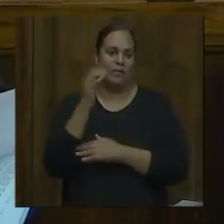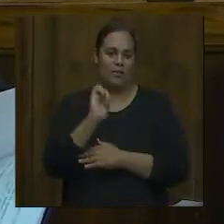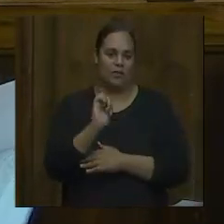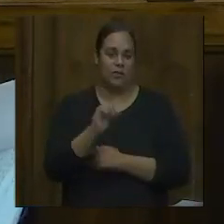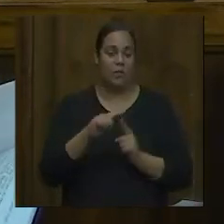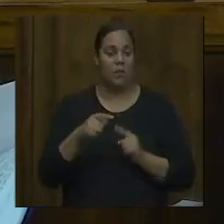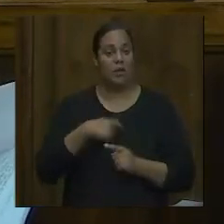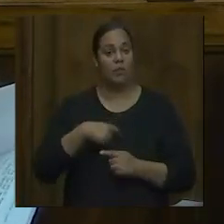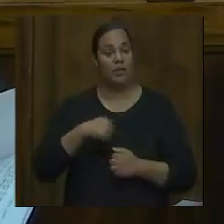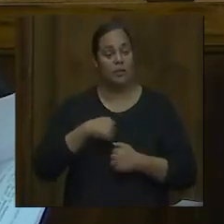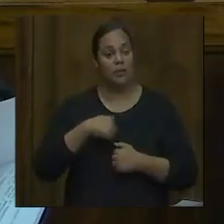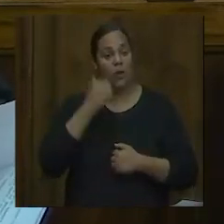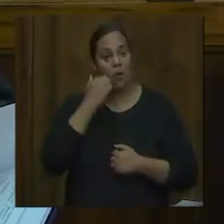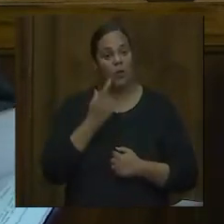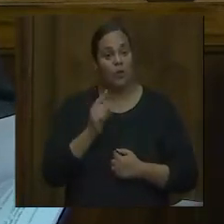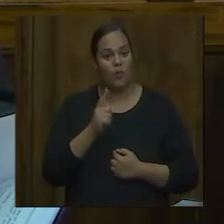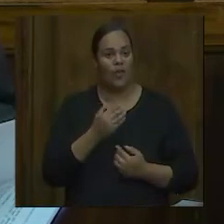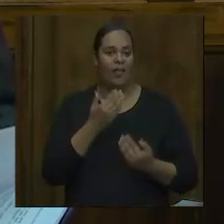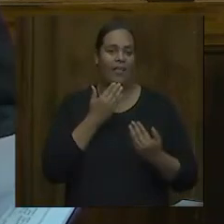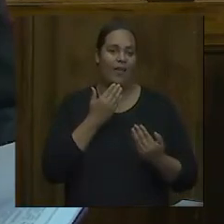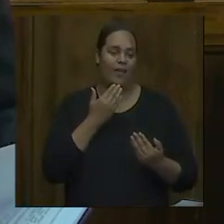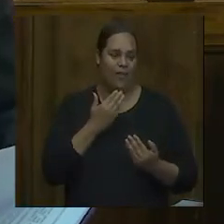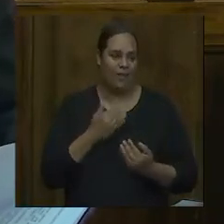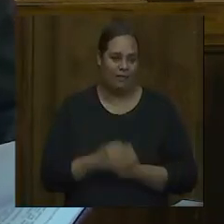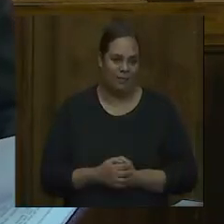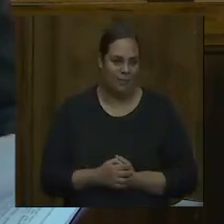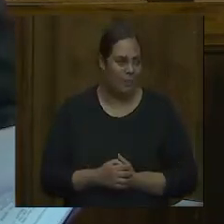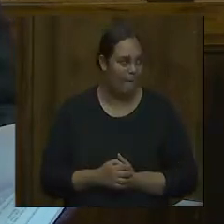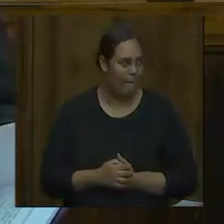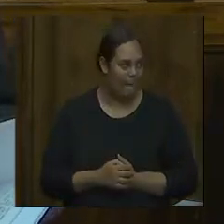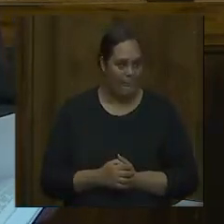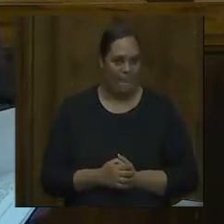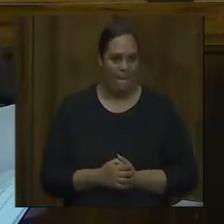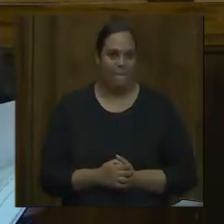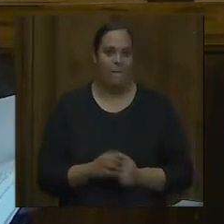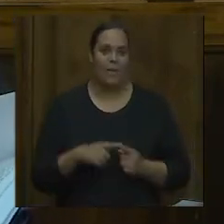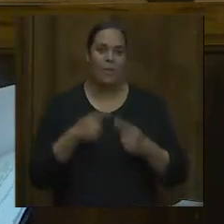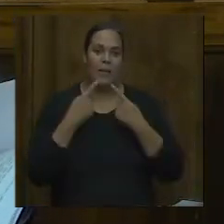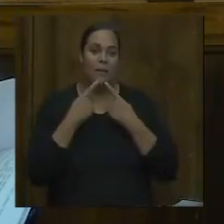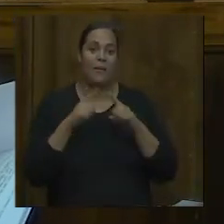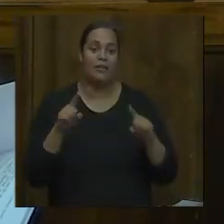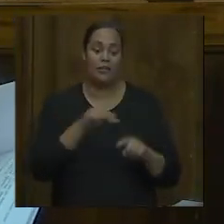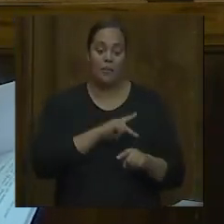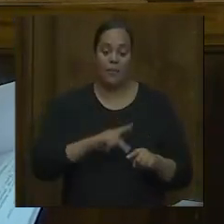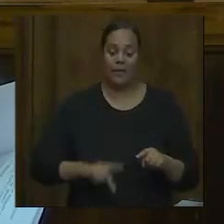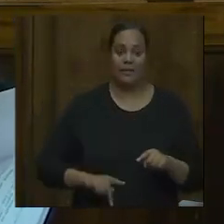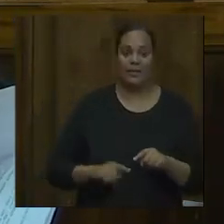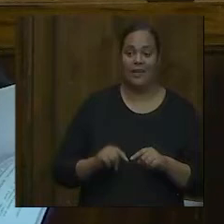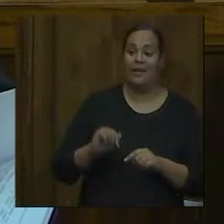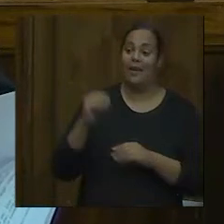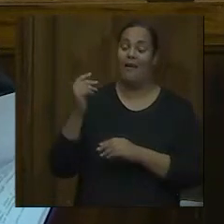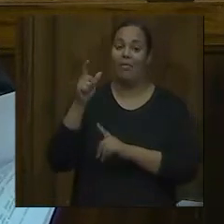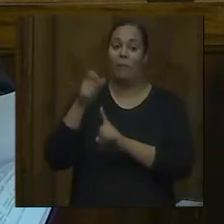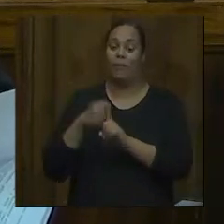And I personally want to thank him for that. The message of the President and the message of the late Hugh